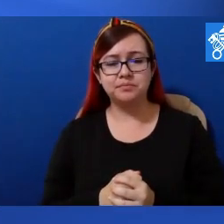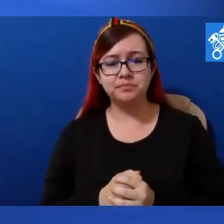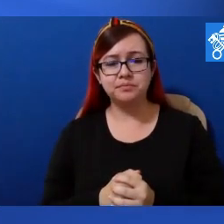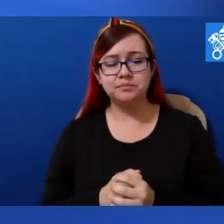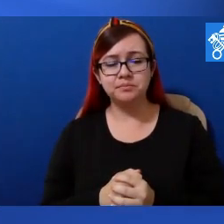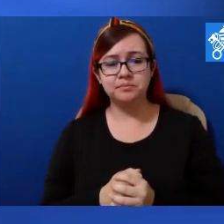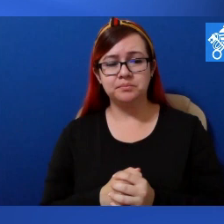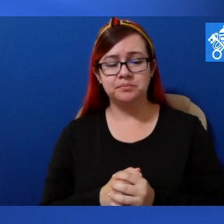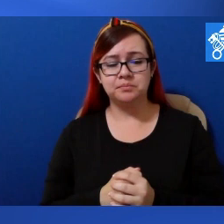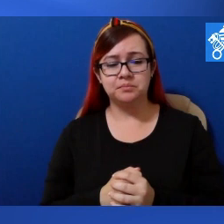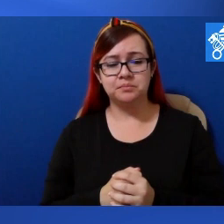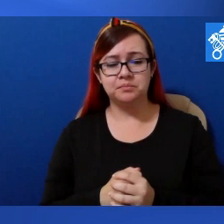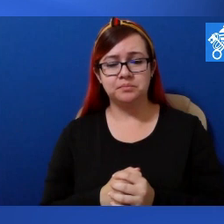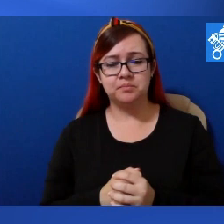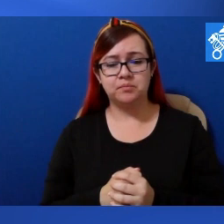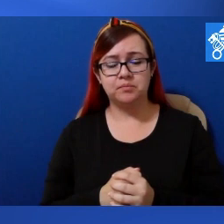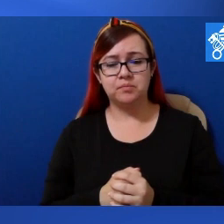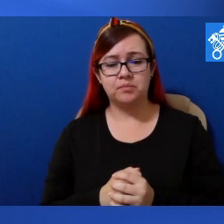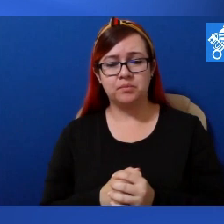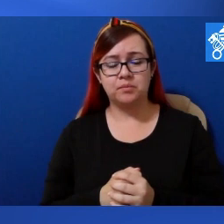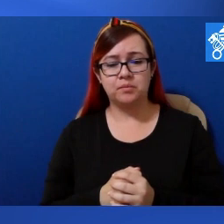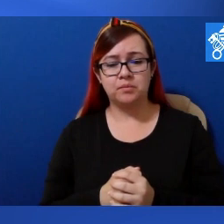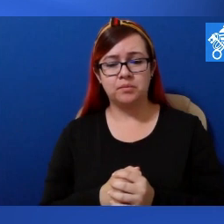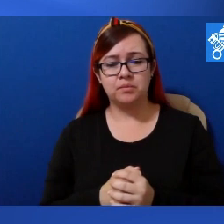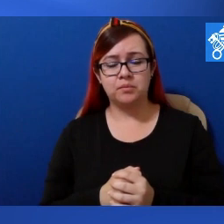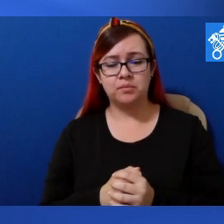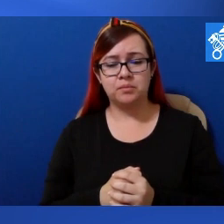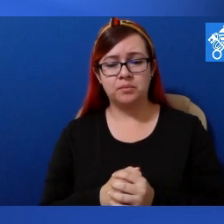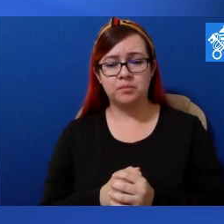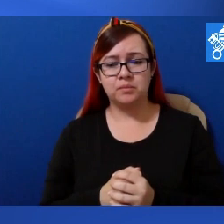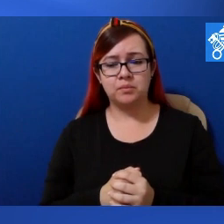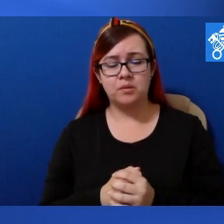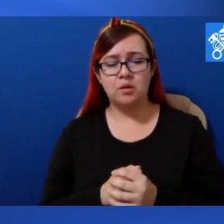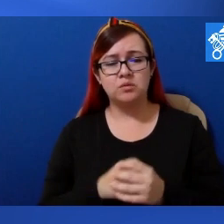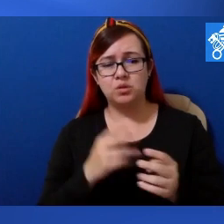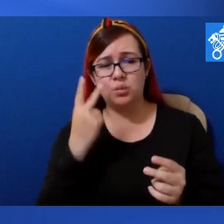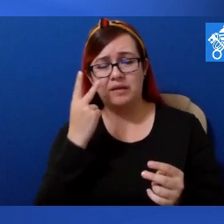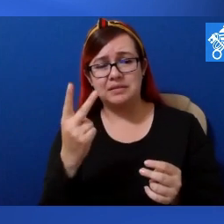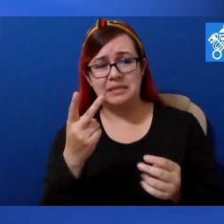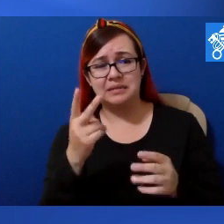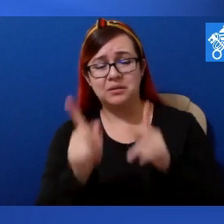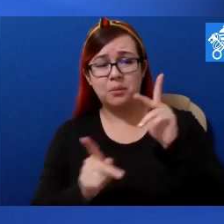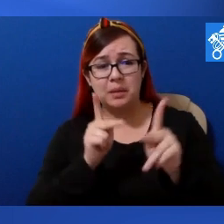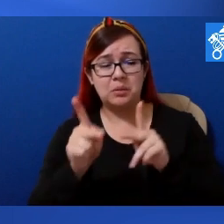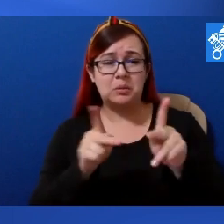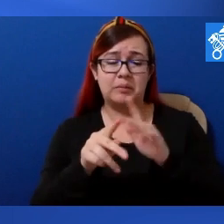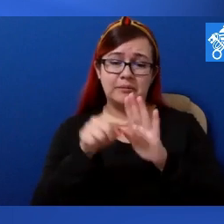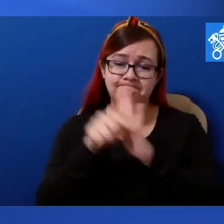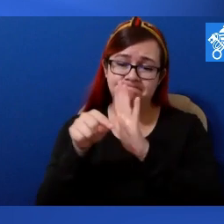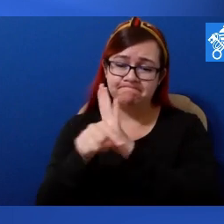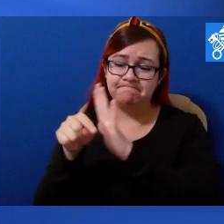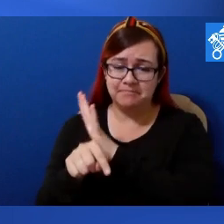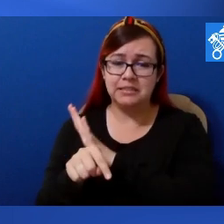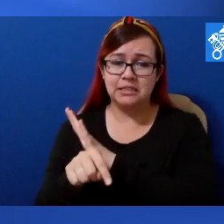Assistiamo inorriditi agli eventi che continuano a insanguinare la Repubblica Democratica del Congo. We continue to